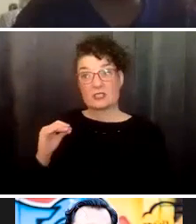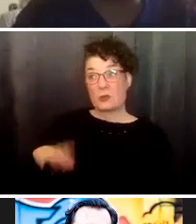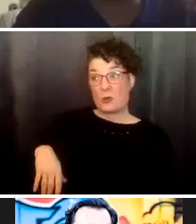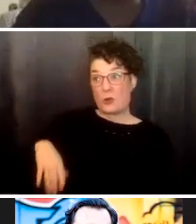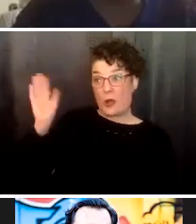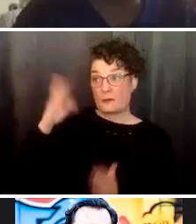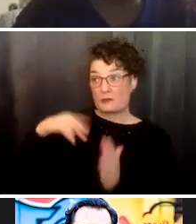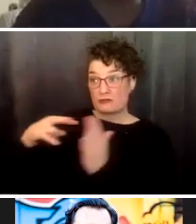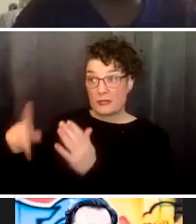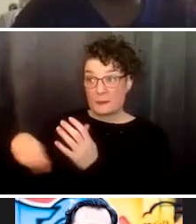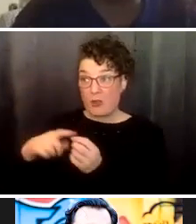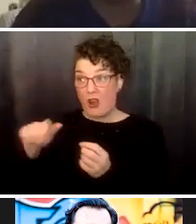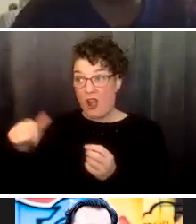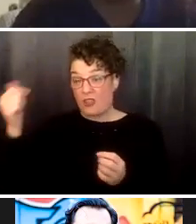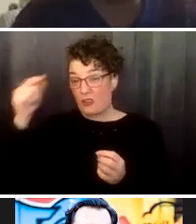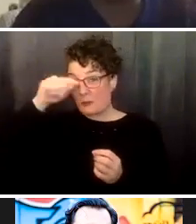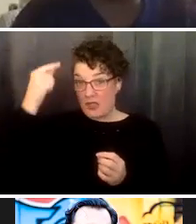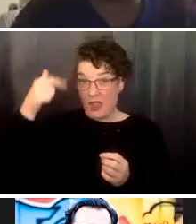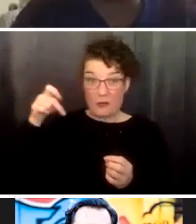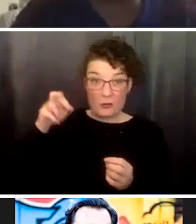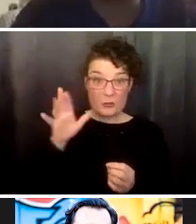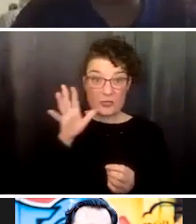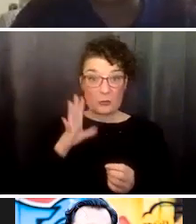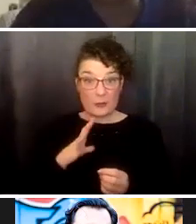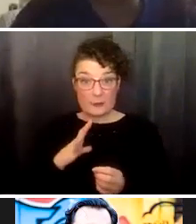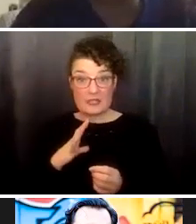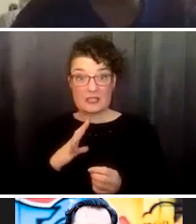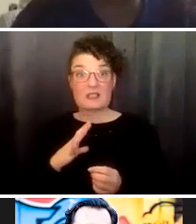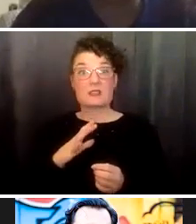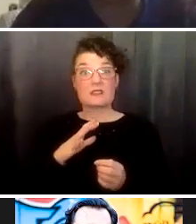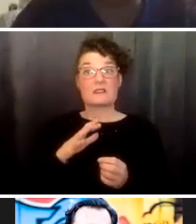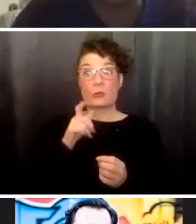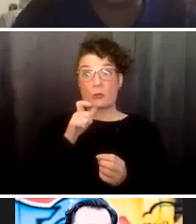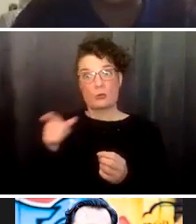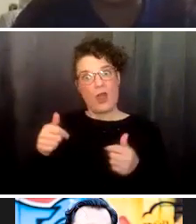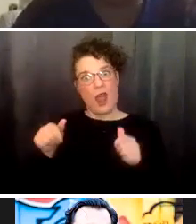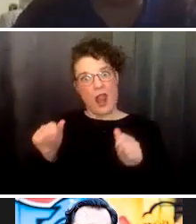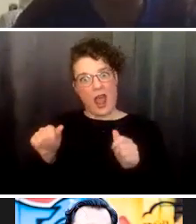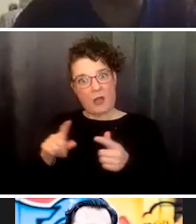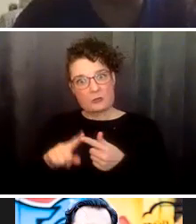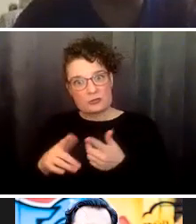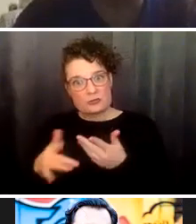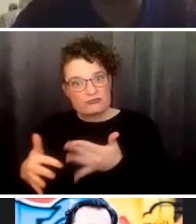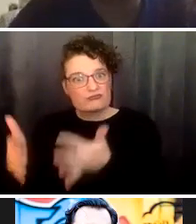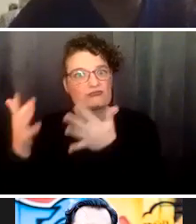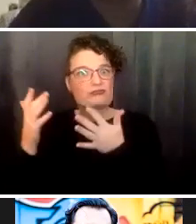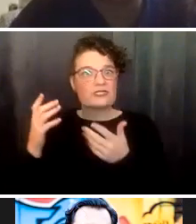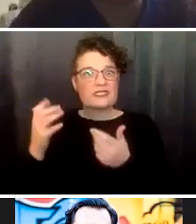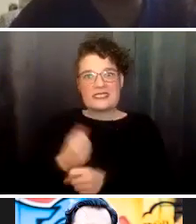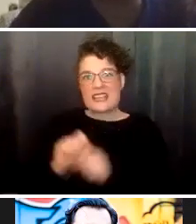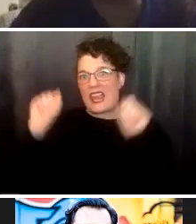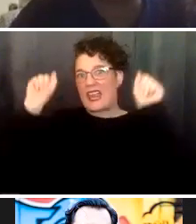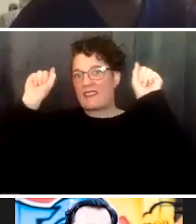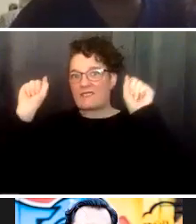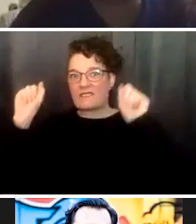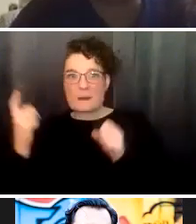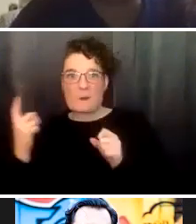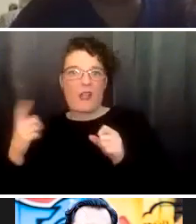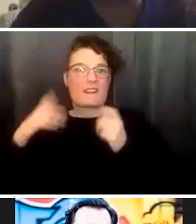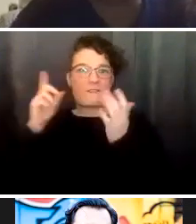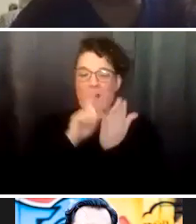queer women who were allowed to exist as protagonists, to save the day, to fall in love, would have had such a